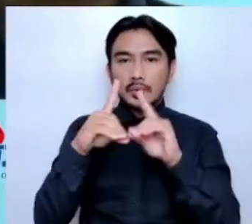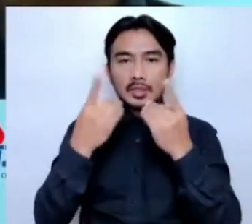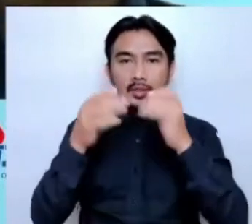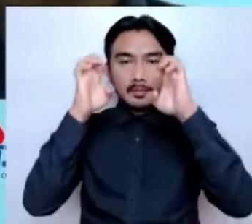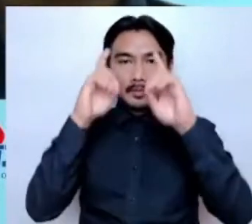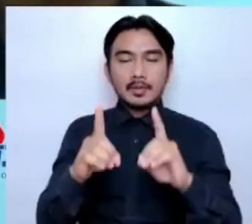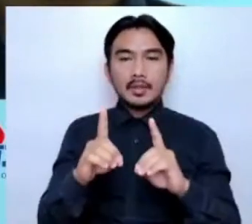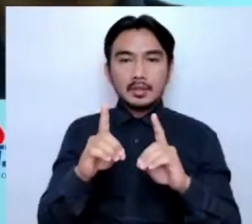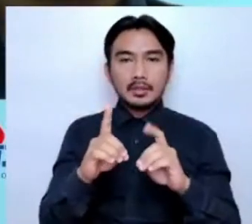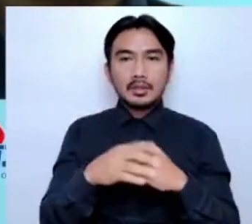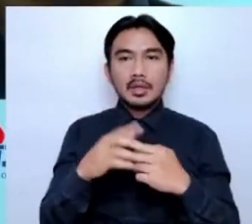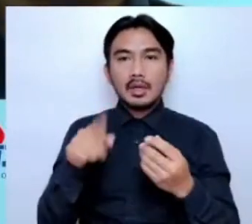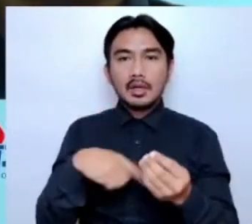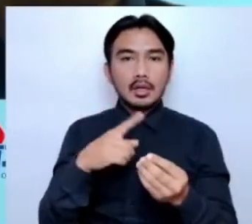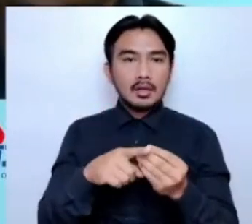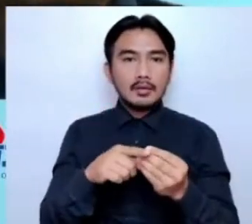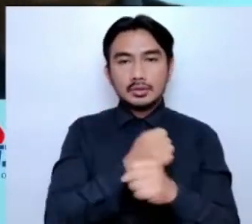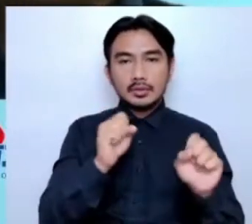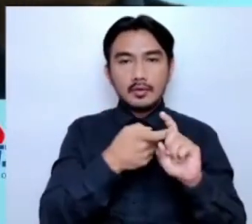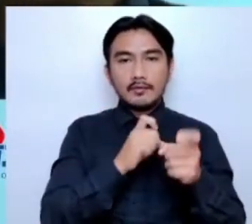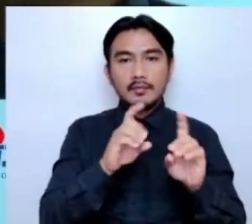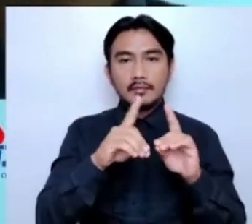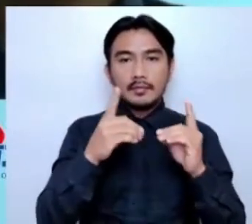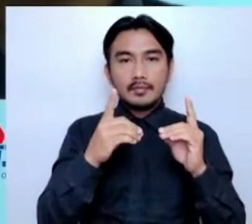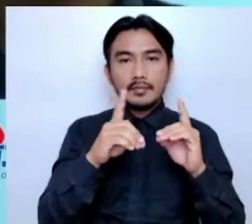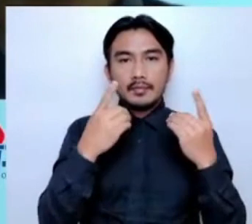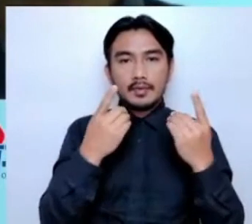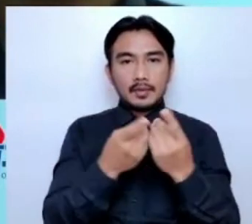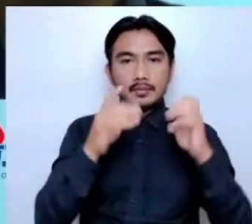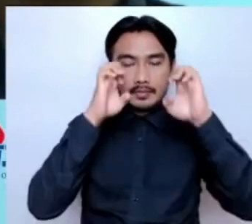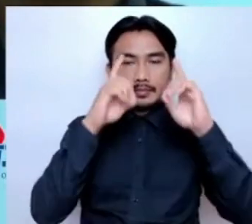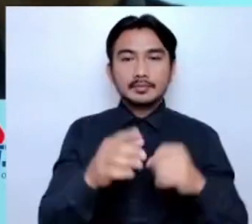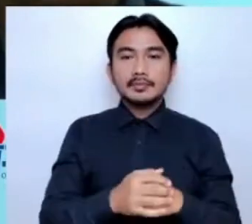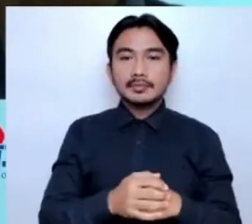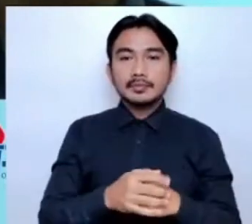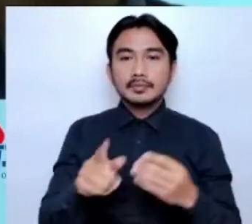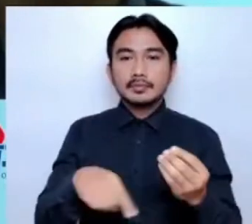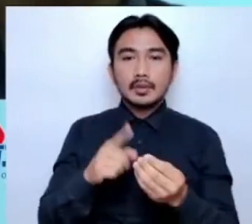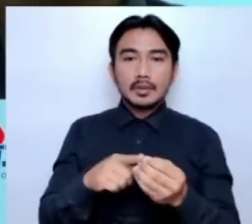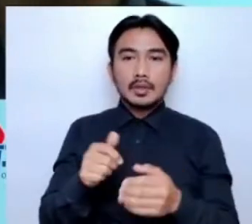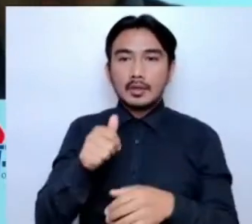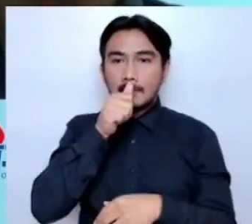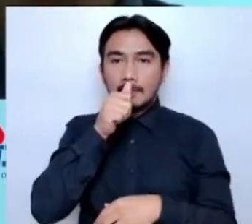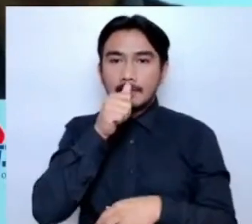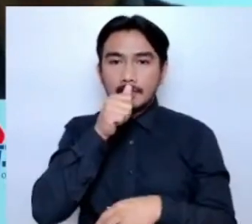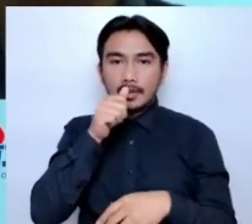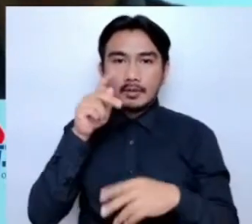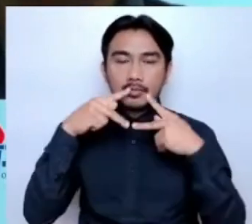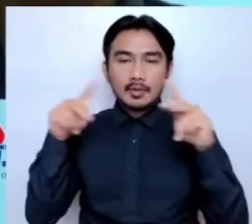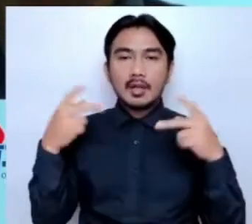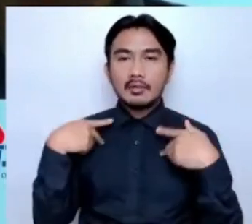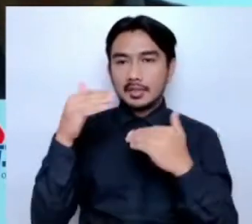the school safety assessment of DepEd. Authorized public and private schools that are allowed to conduct limited face-to-face